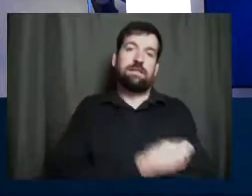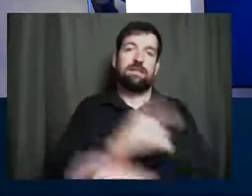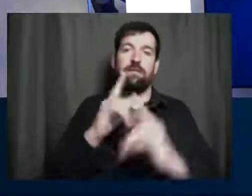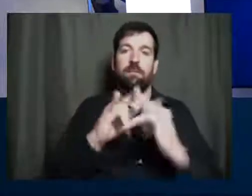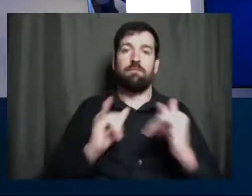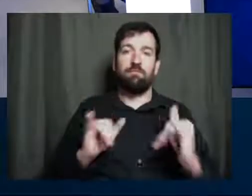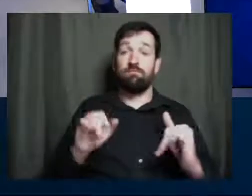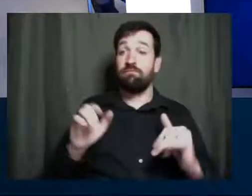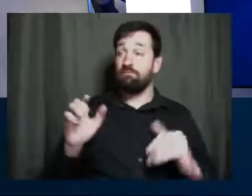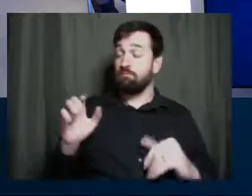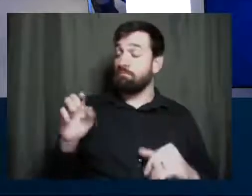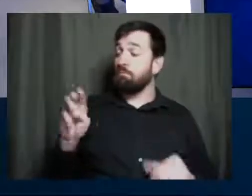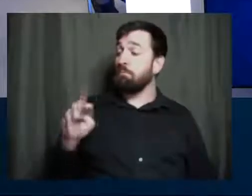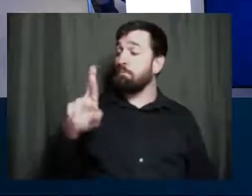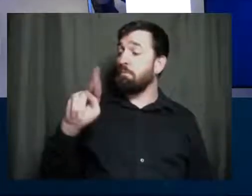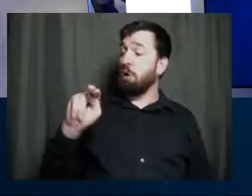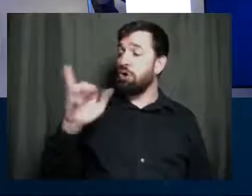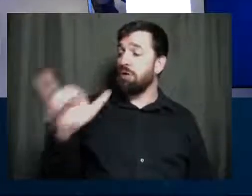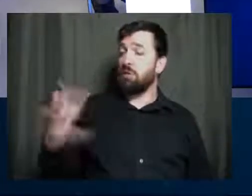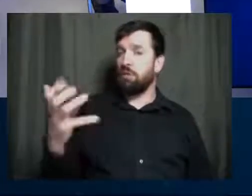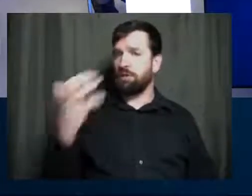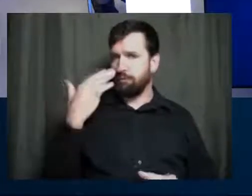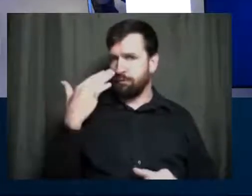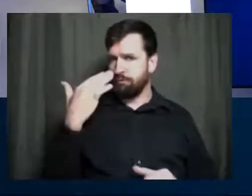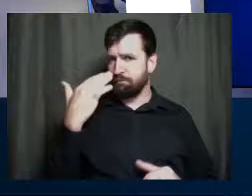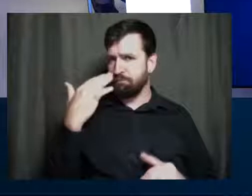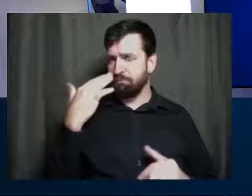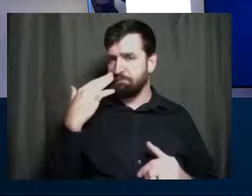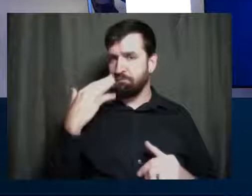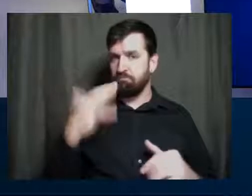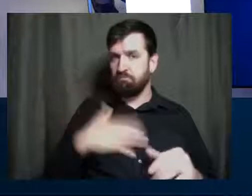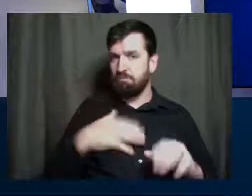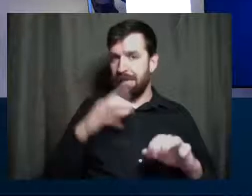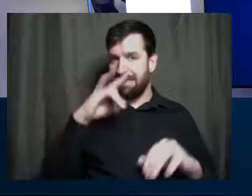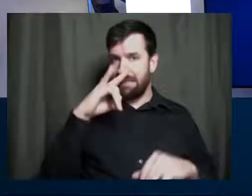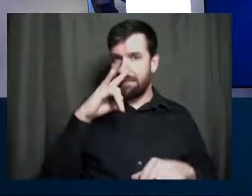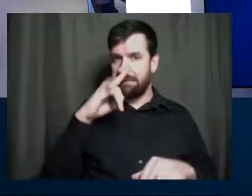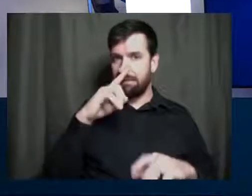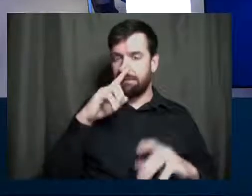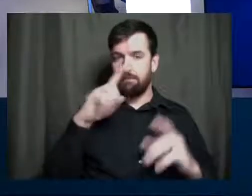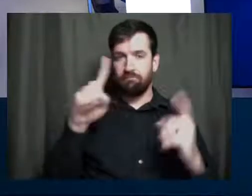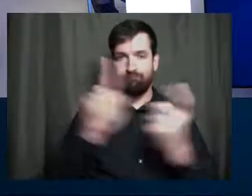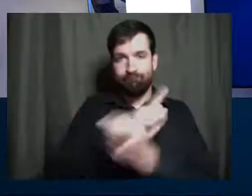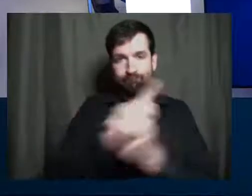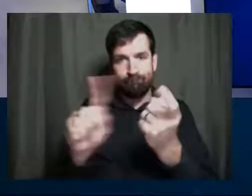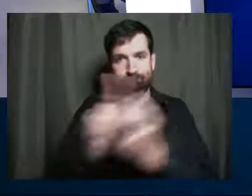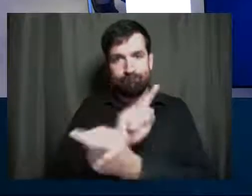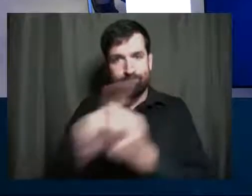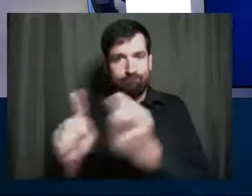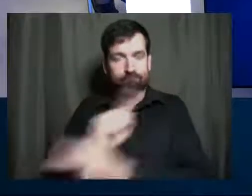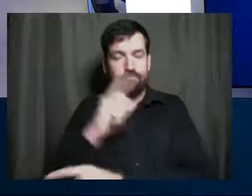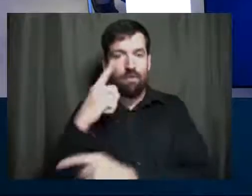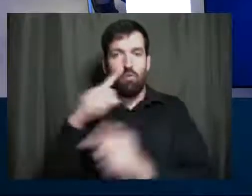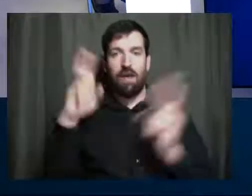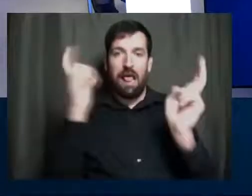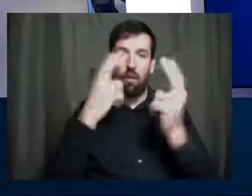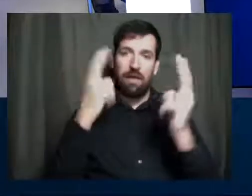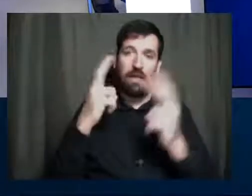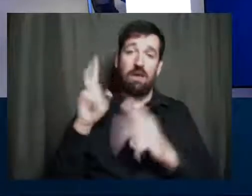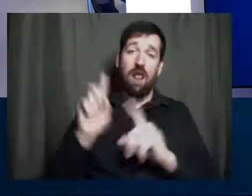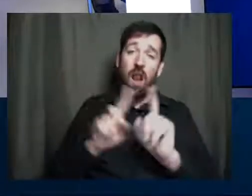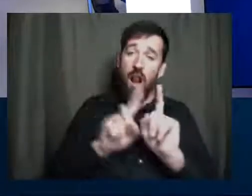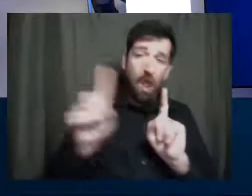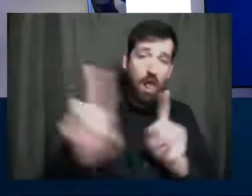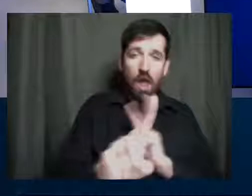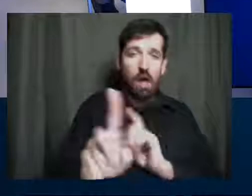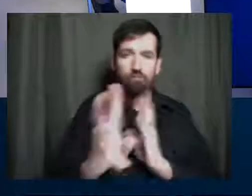wants to know, how should she handle my kids going door to door at Halloween? Everyone's running up there. They're all squished in